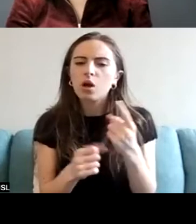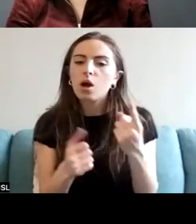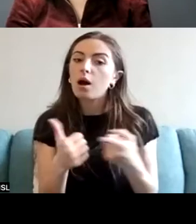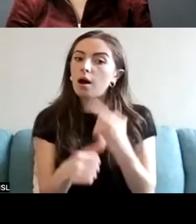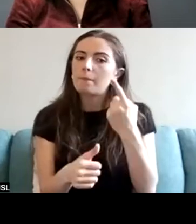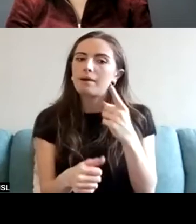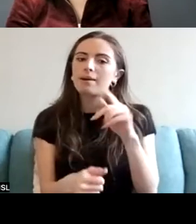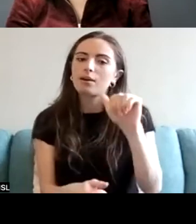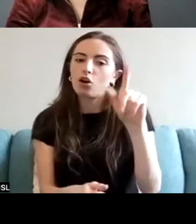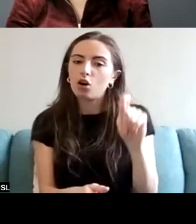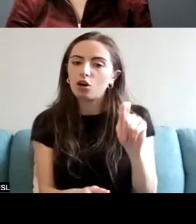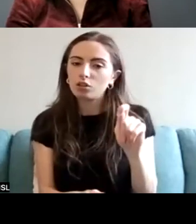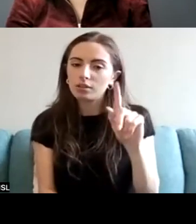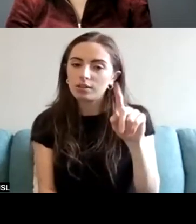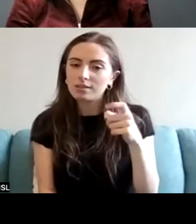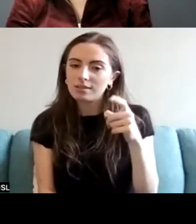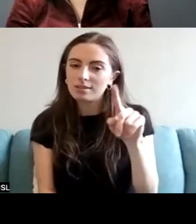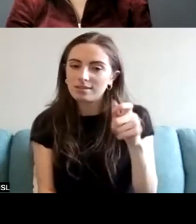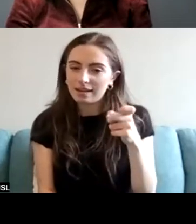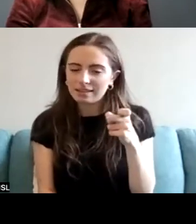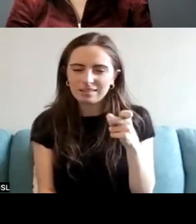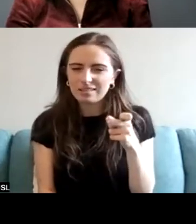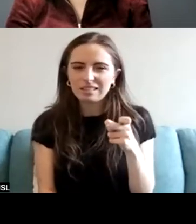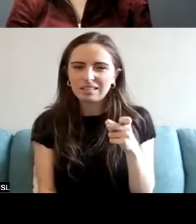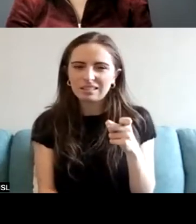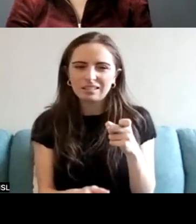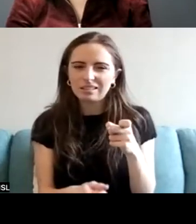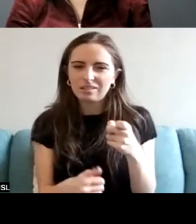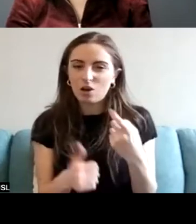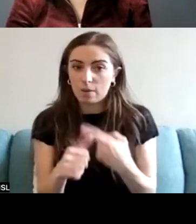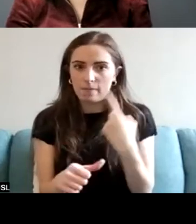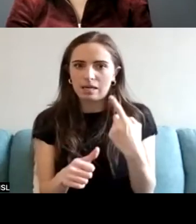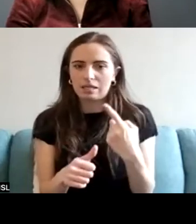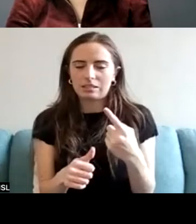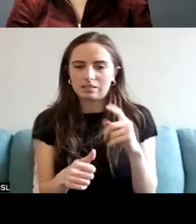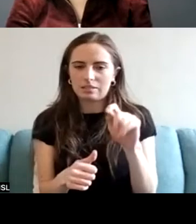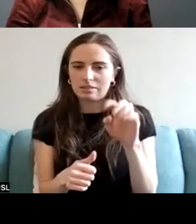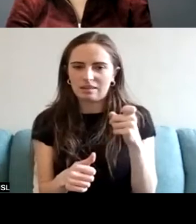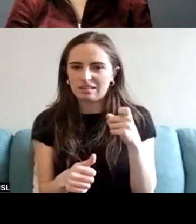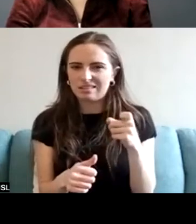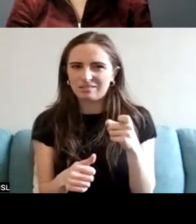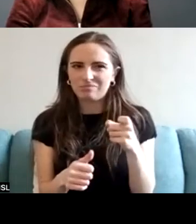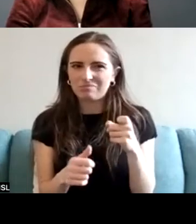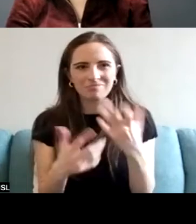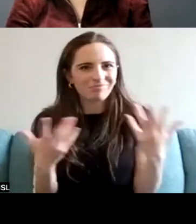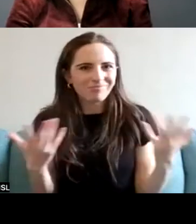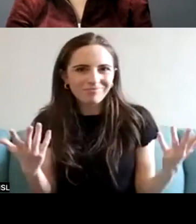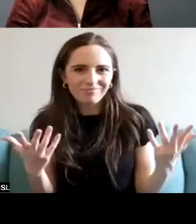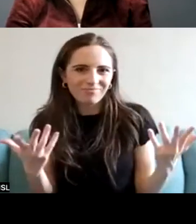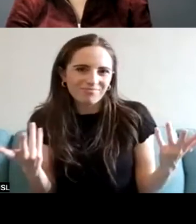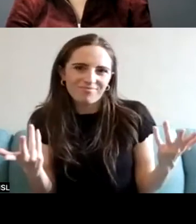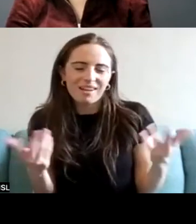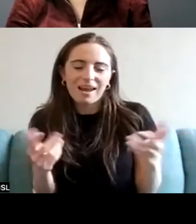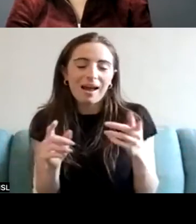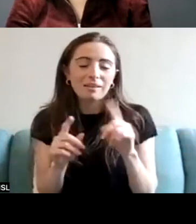generator. I haven't come across any. I know that like when you input, say you place an image in PowerPoint, it'll